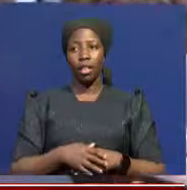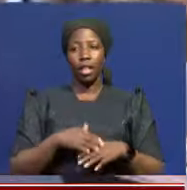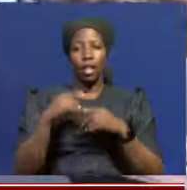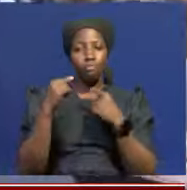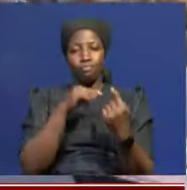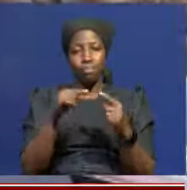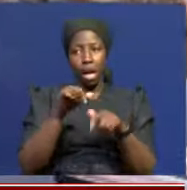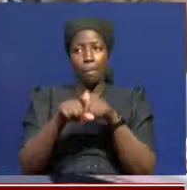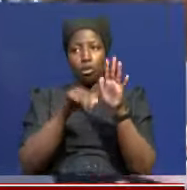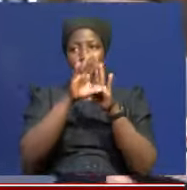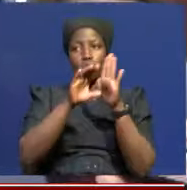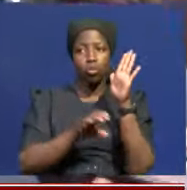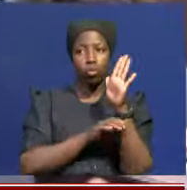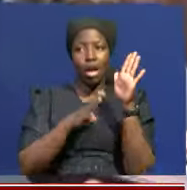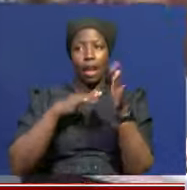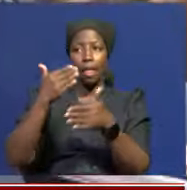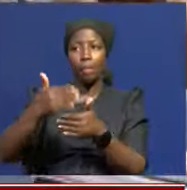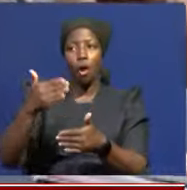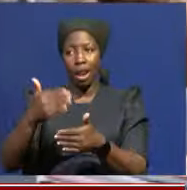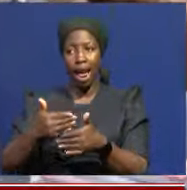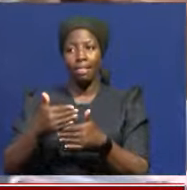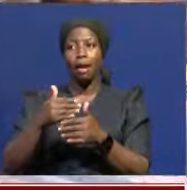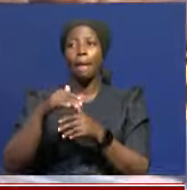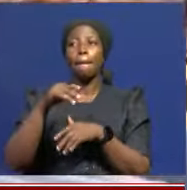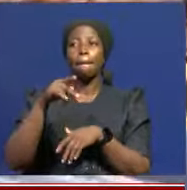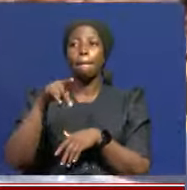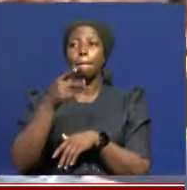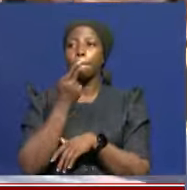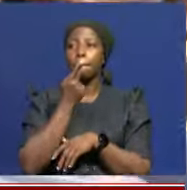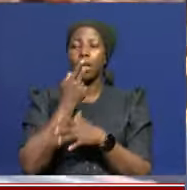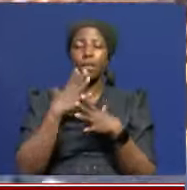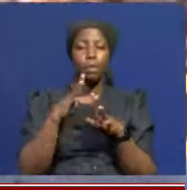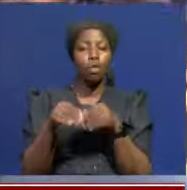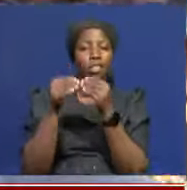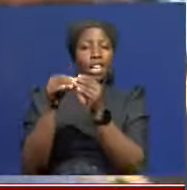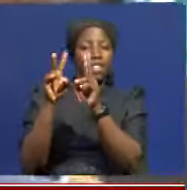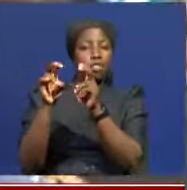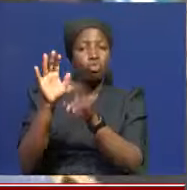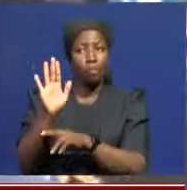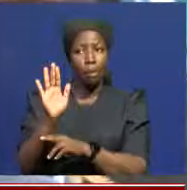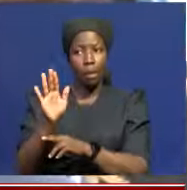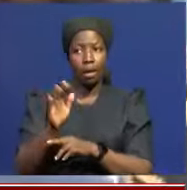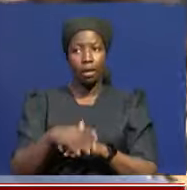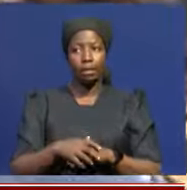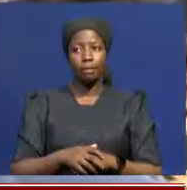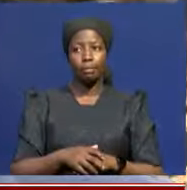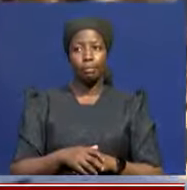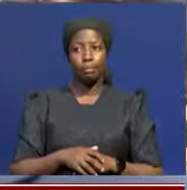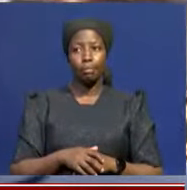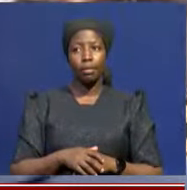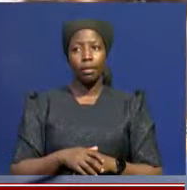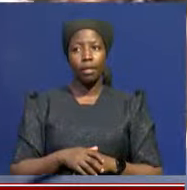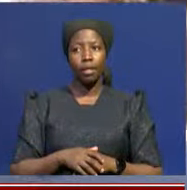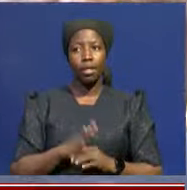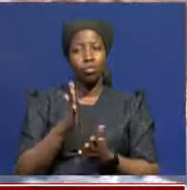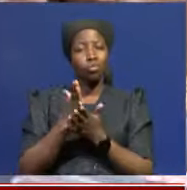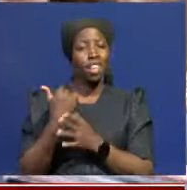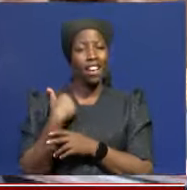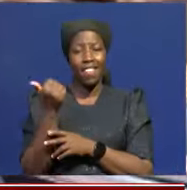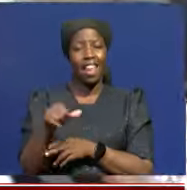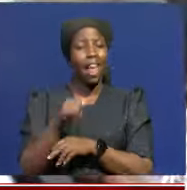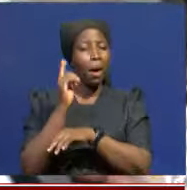boundaries. Hata wapokot pia walipeana issues yao ya boundary yetu 2005, ya wapokot na Transwea. And there was no intimidation, there